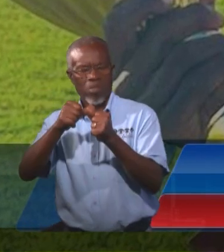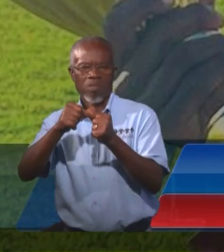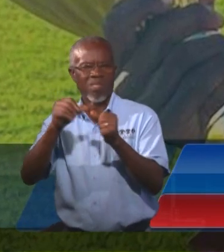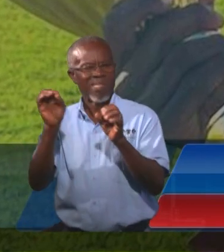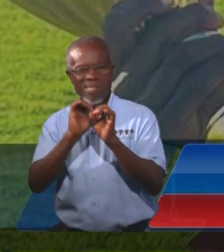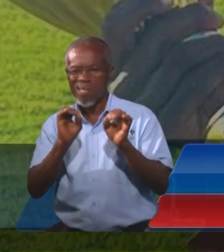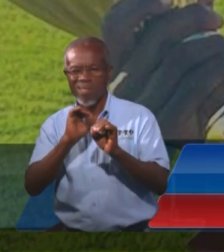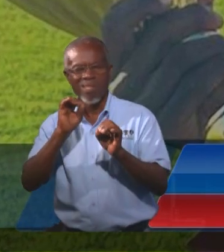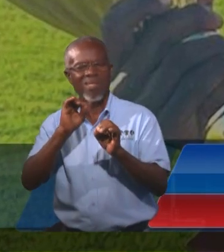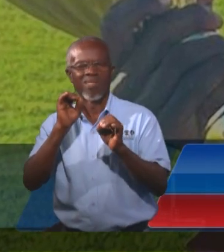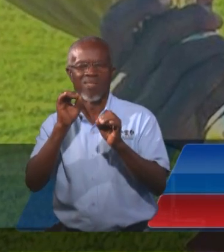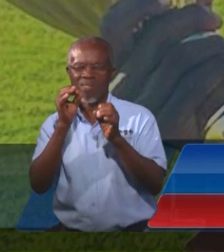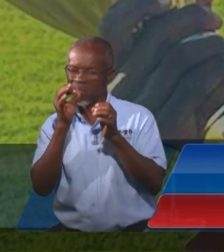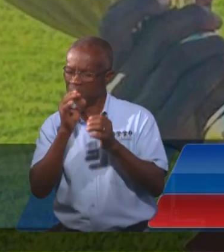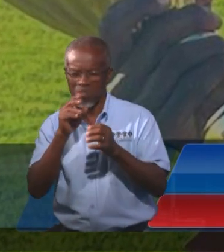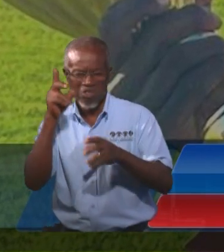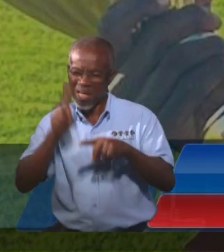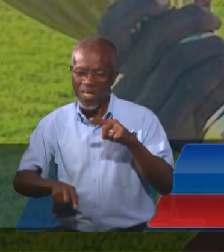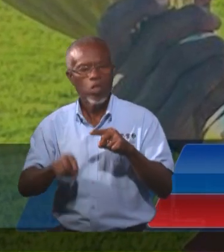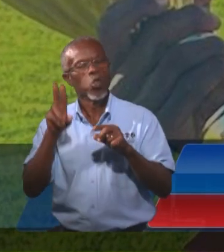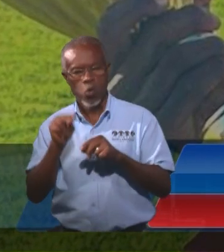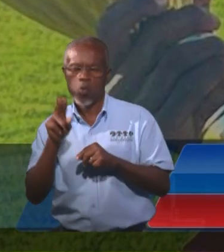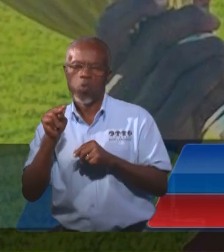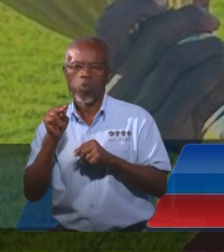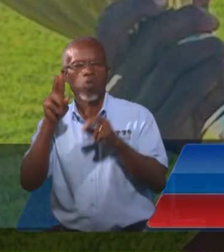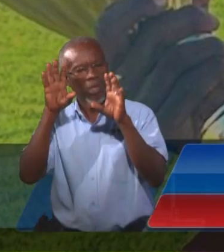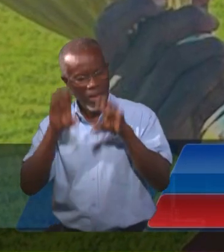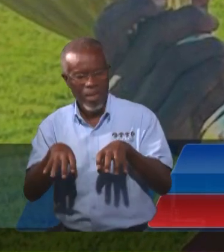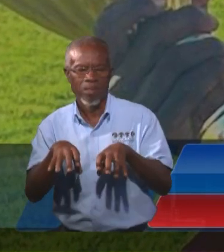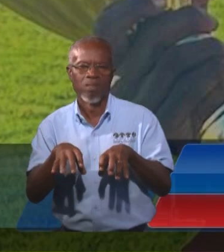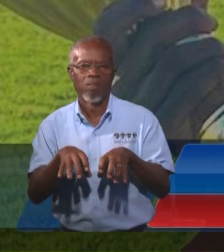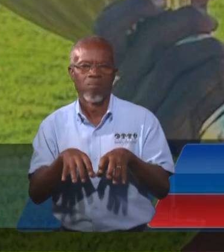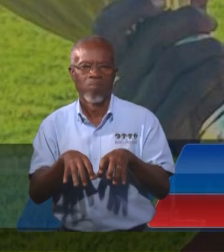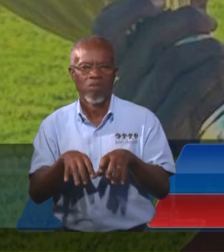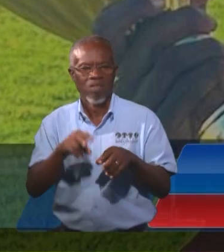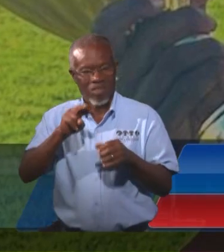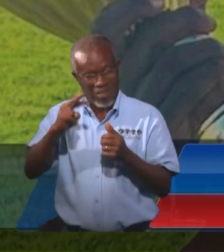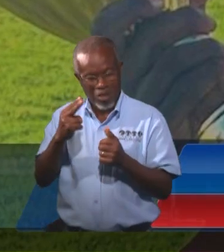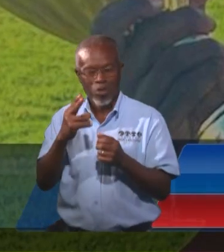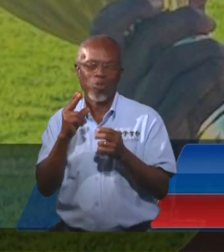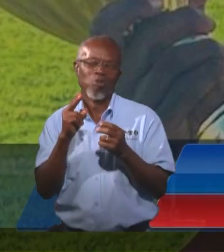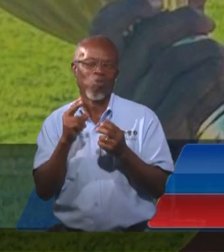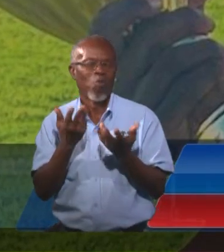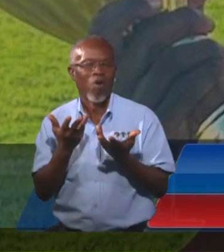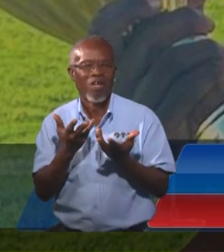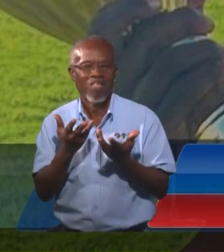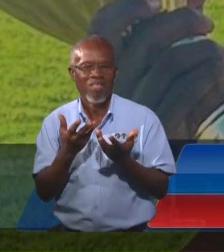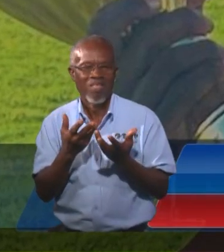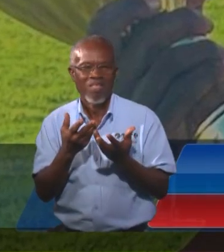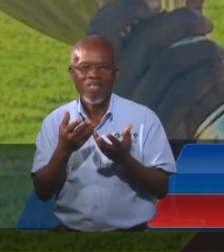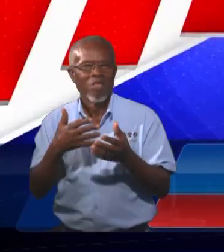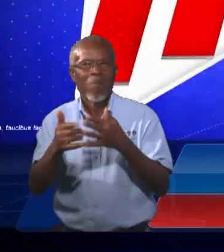you realize that nothing is impossible with him, you can move on to step two, which is shoot for the